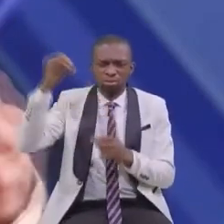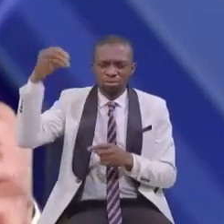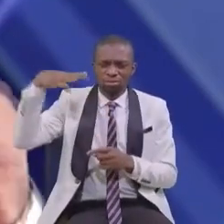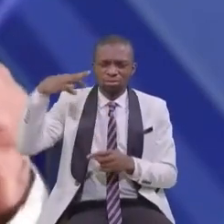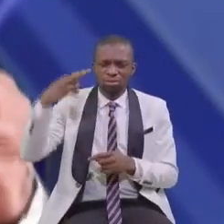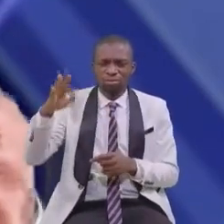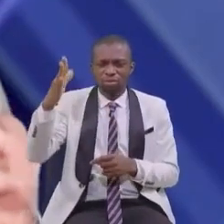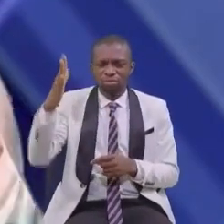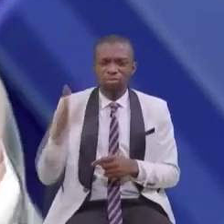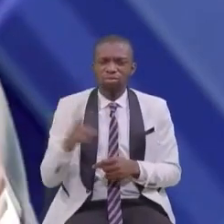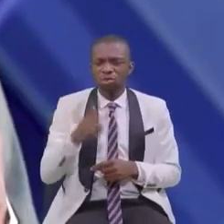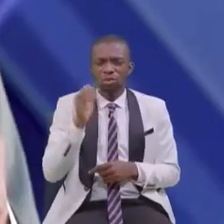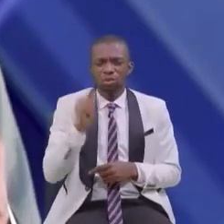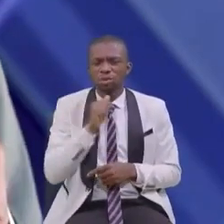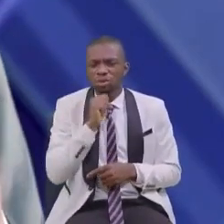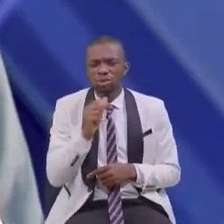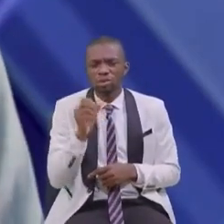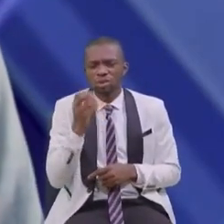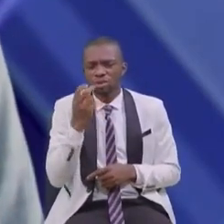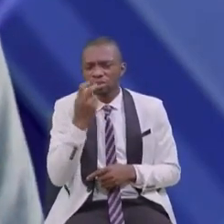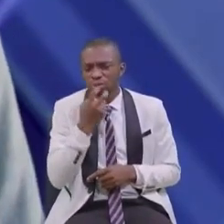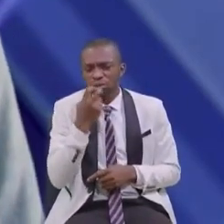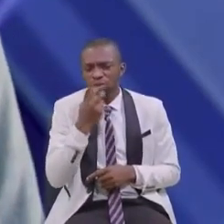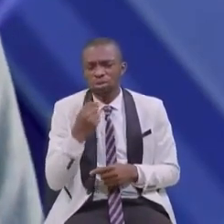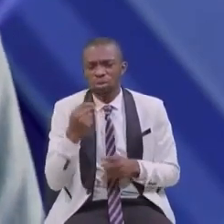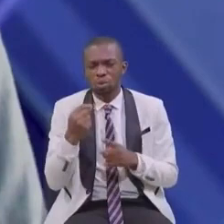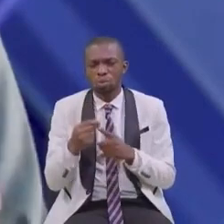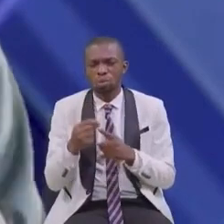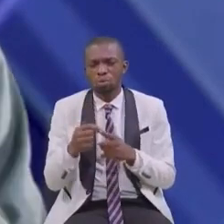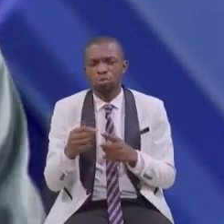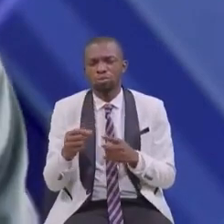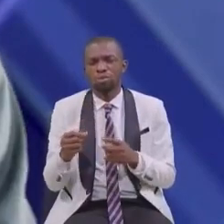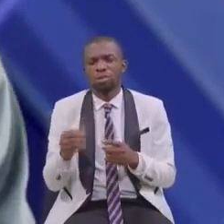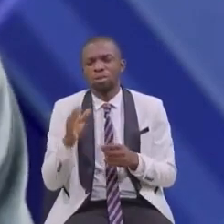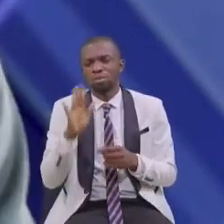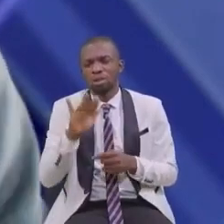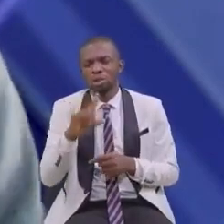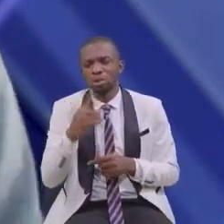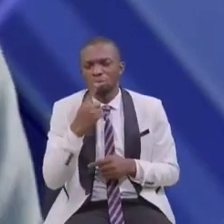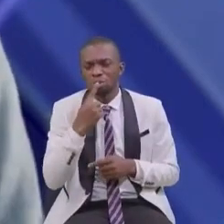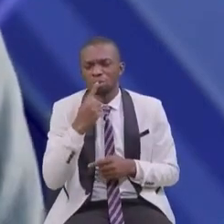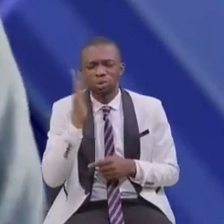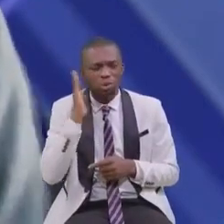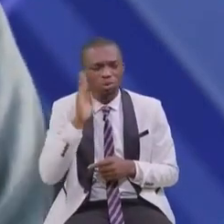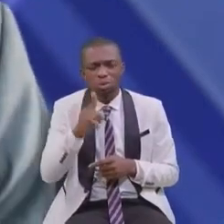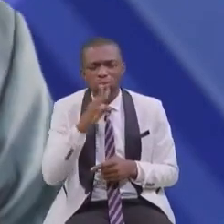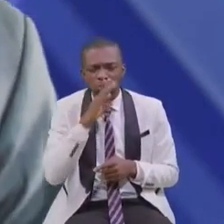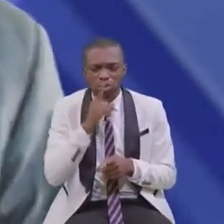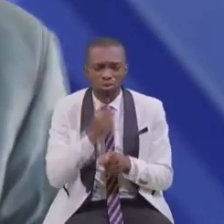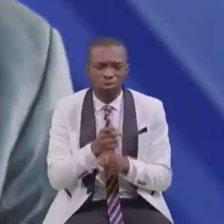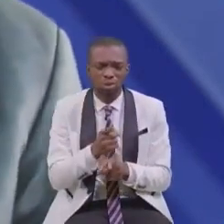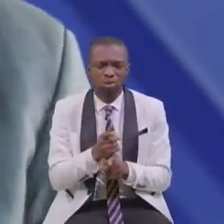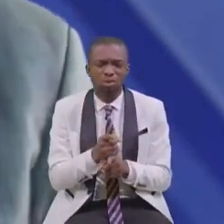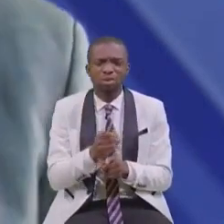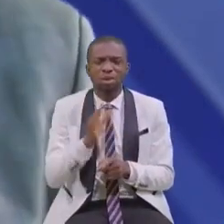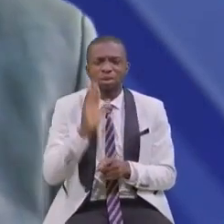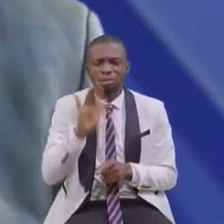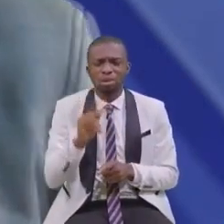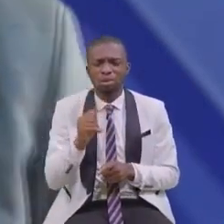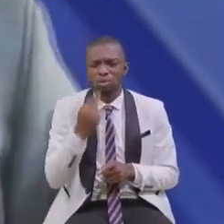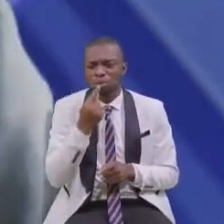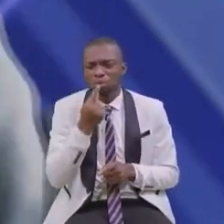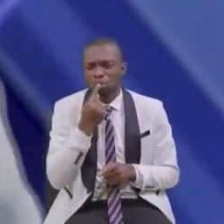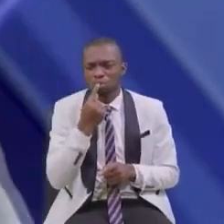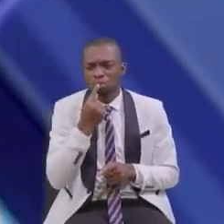words, because by our words, we are justified. By the words of our mouth, we are condemned. Watch over